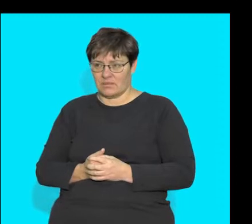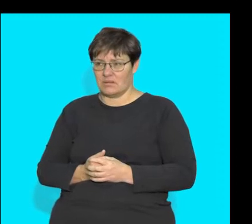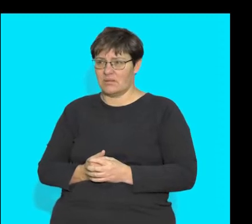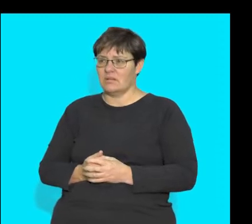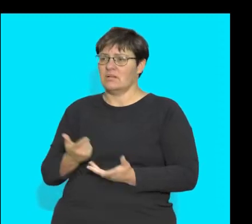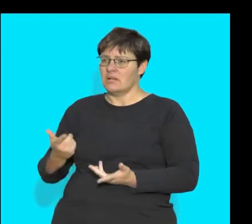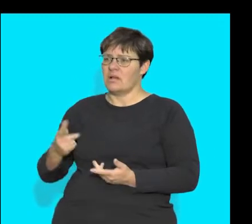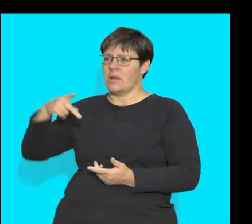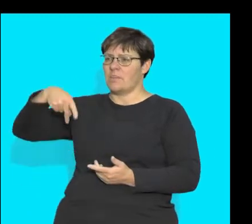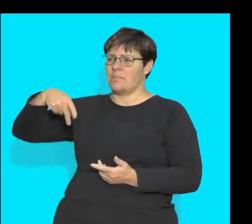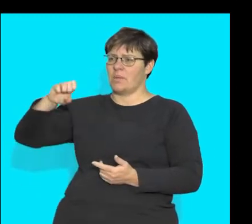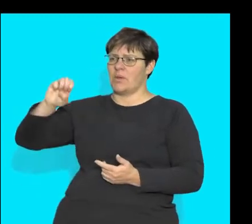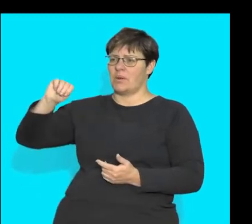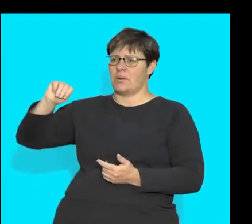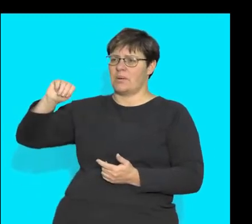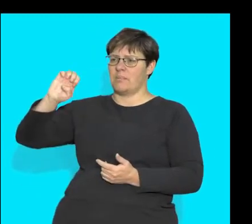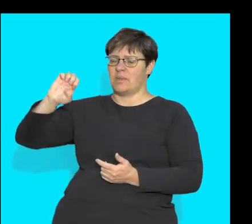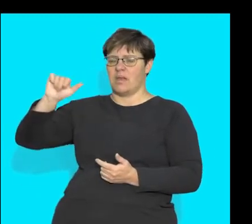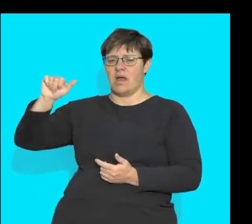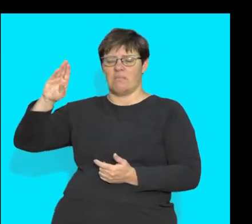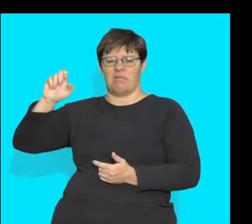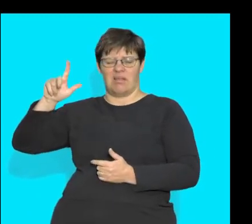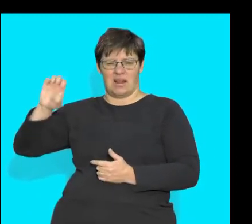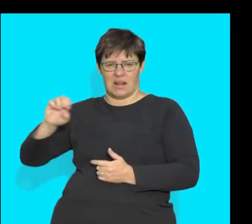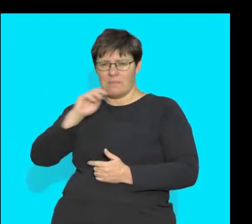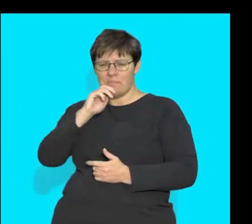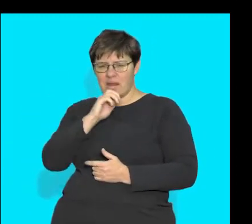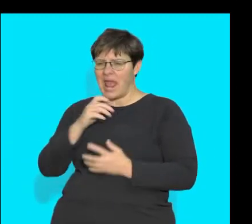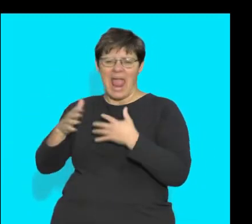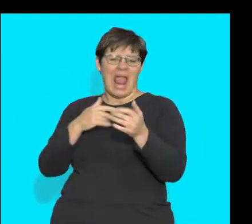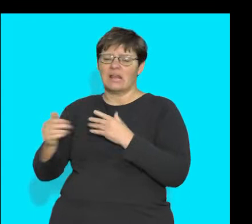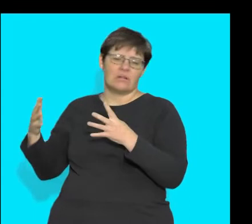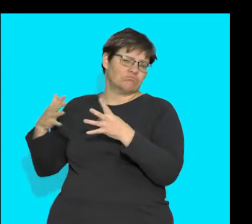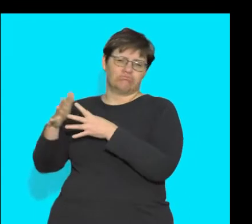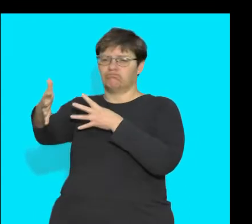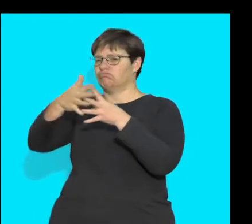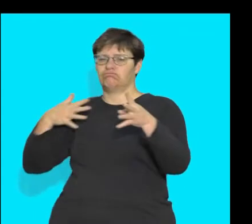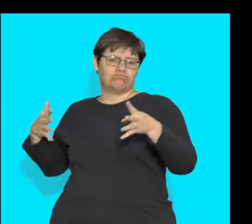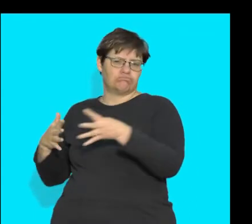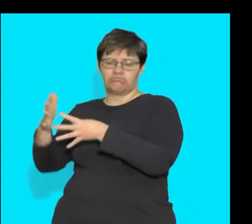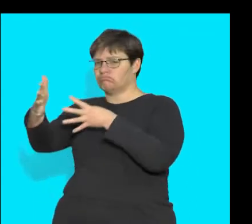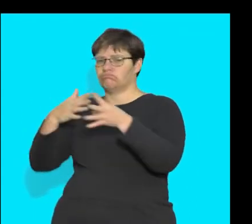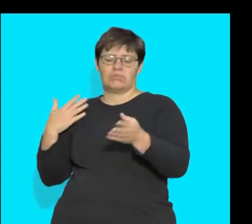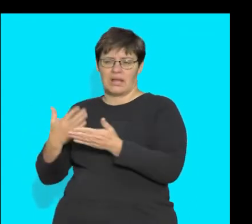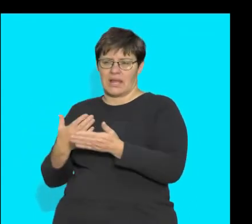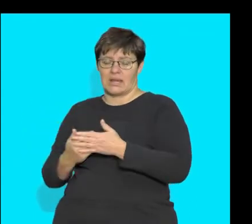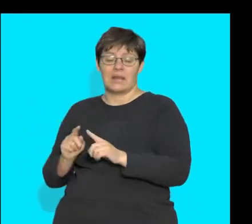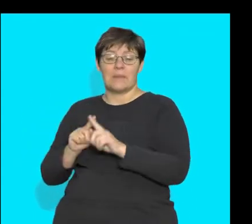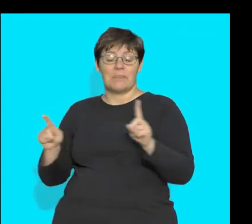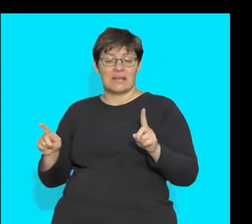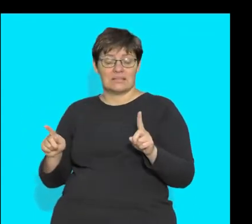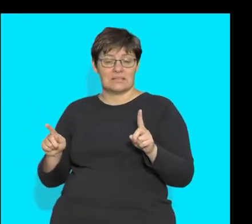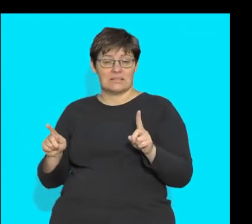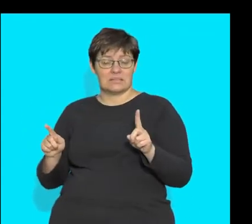What do I mean by that? Is the cell wall is going to let everything through. However, when